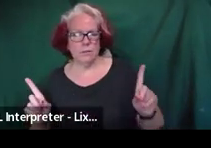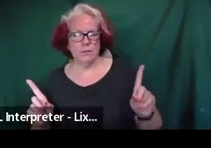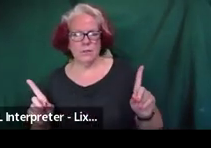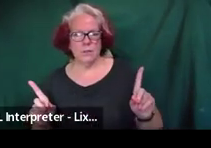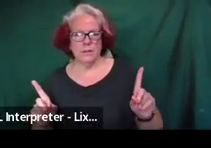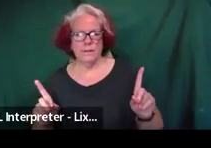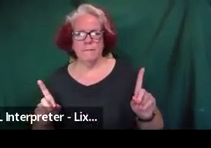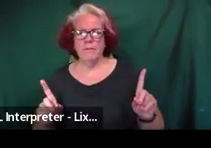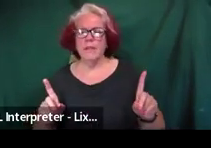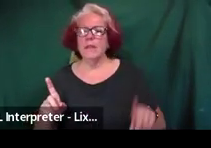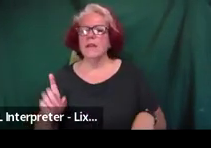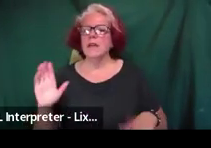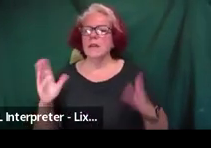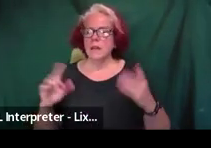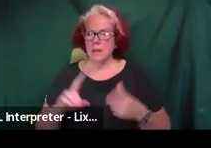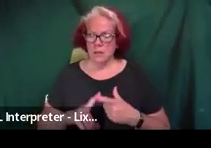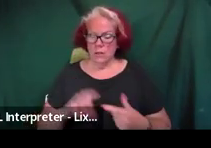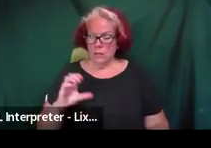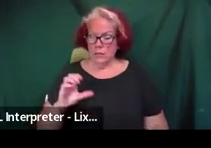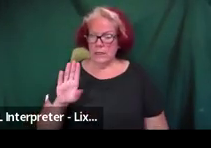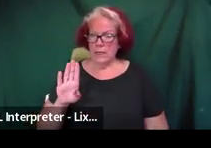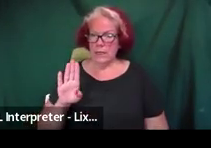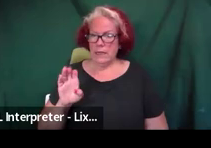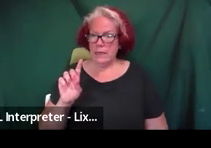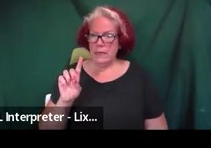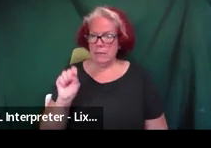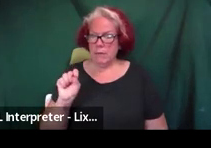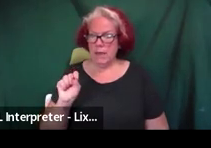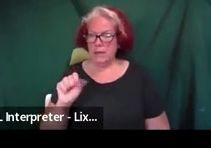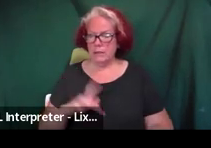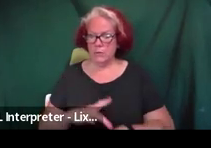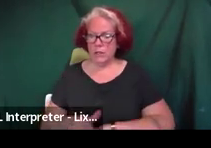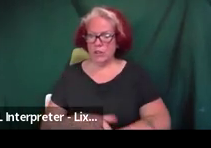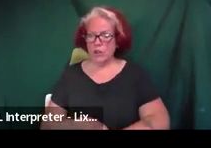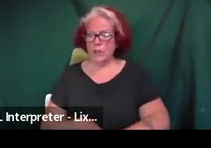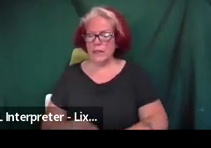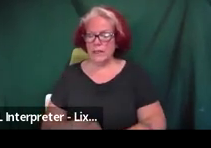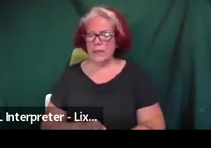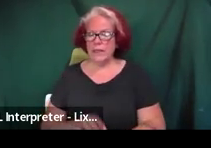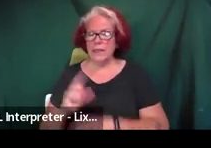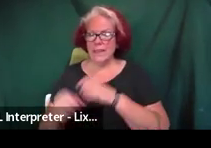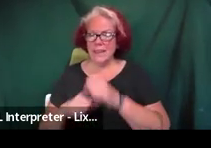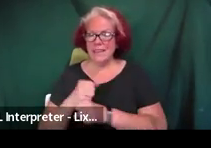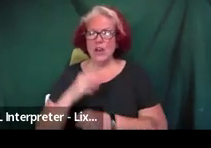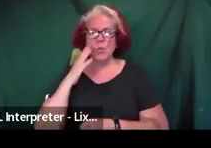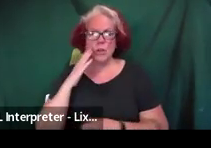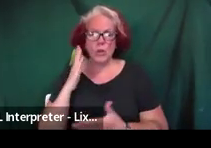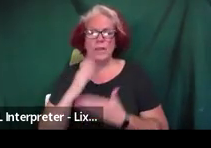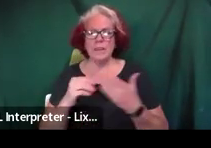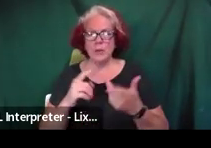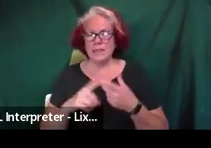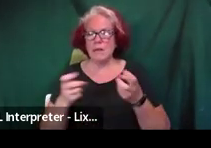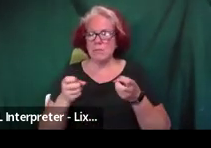So as opposed to a CBEDS, where it's early on in the year, and we know that there is some matriculation